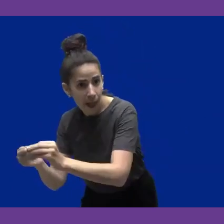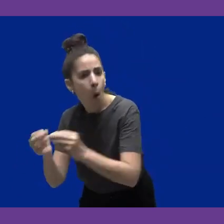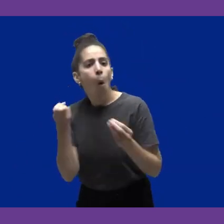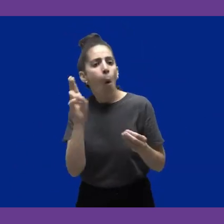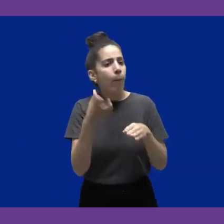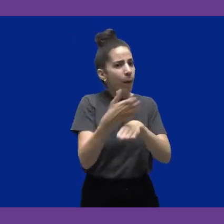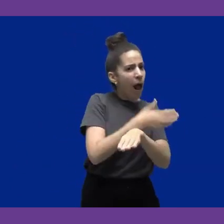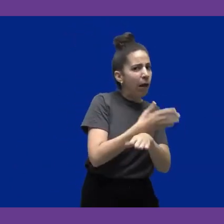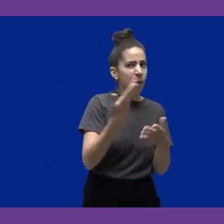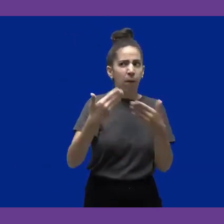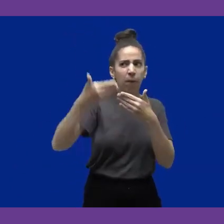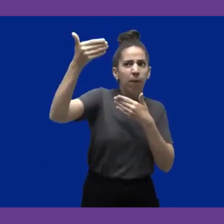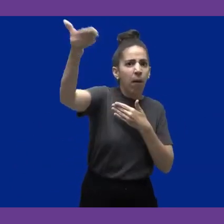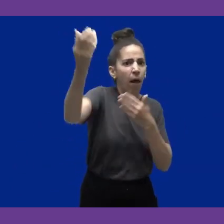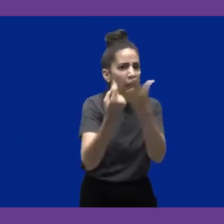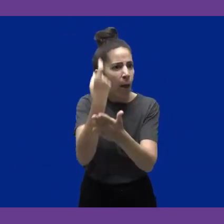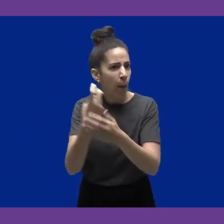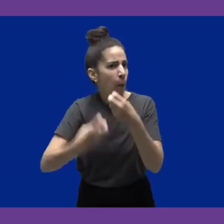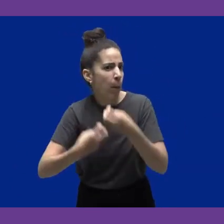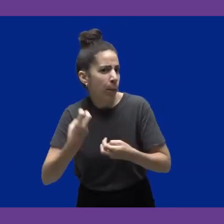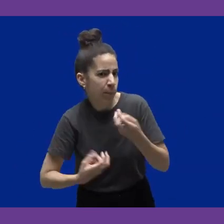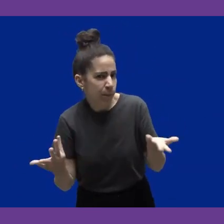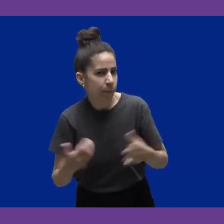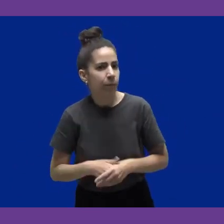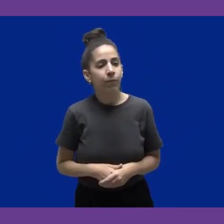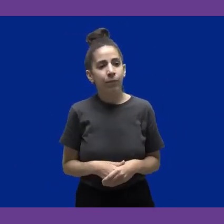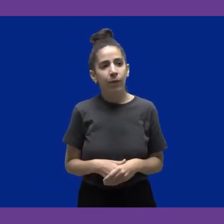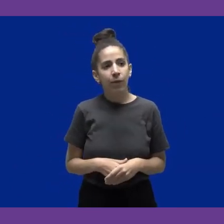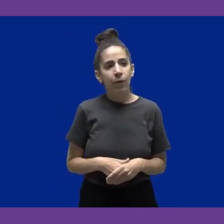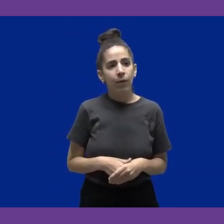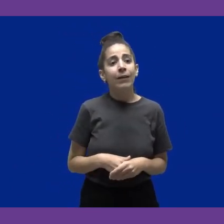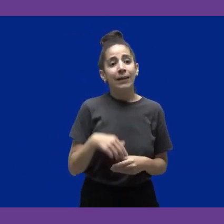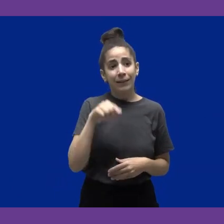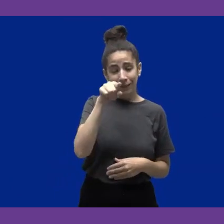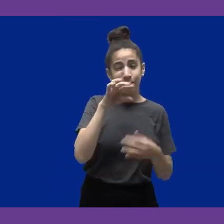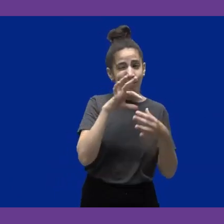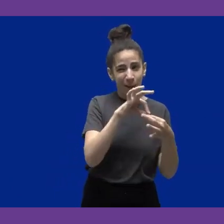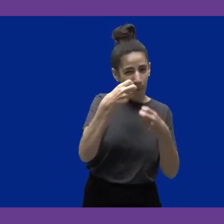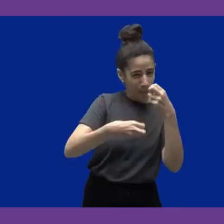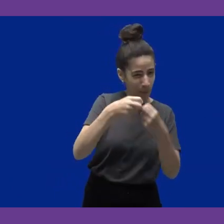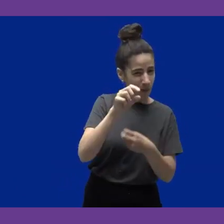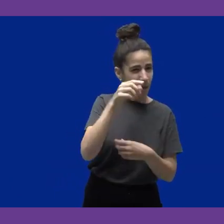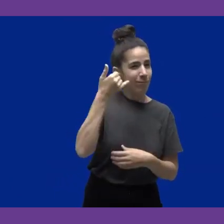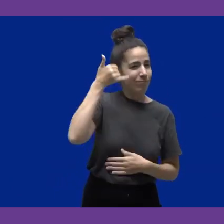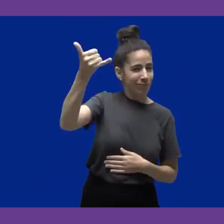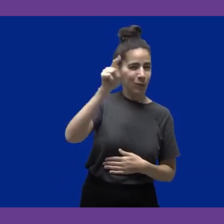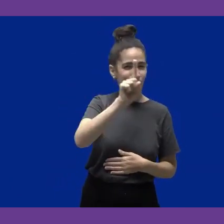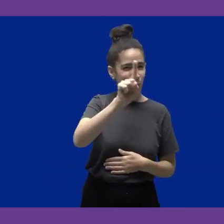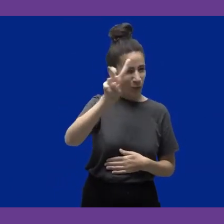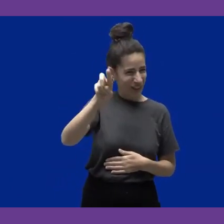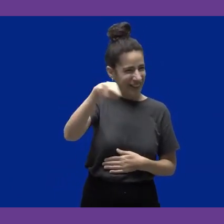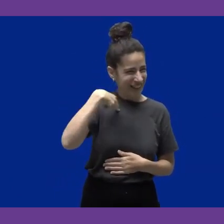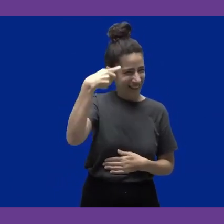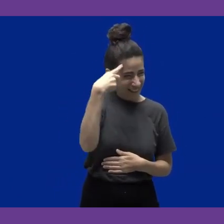112, I believe. Matthias, I know him. He's one of the experts working on the 31549 revision and working on